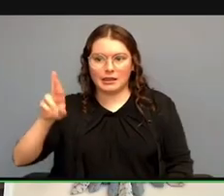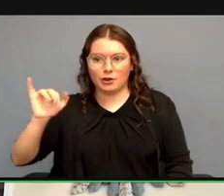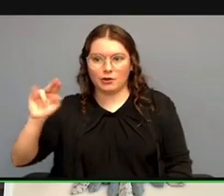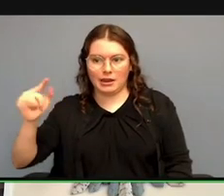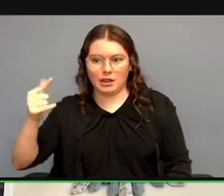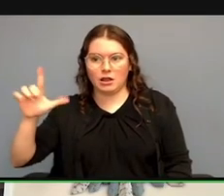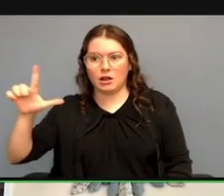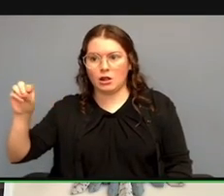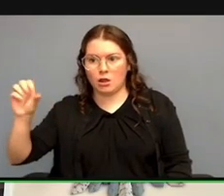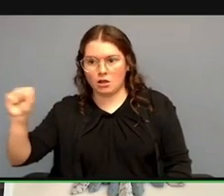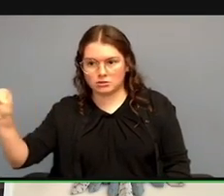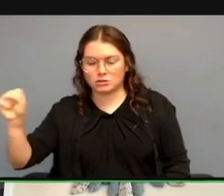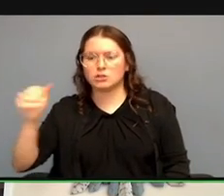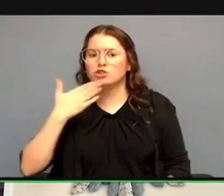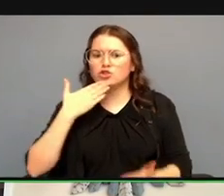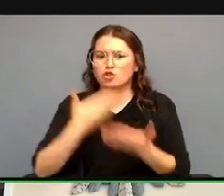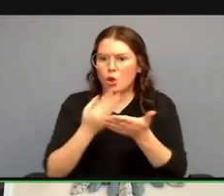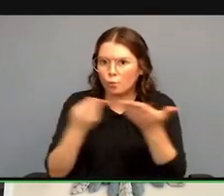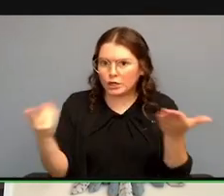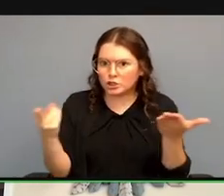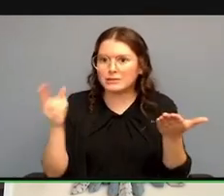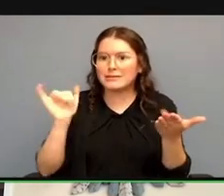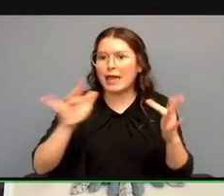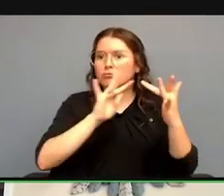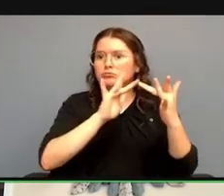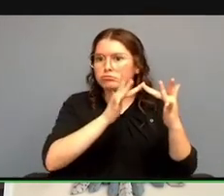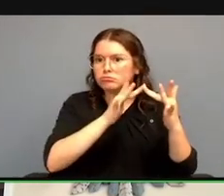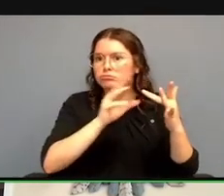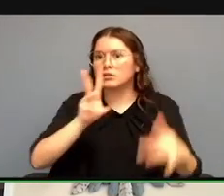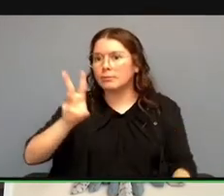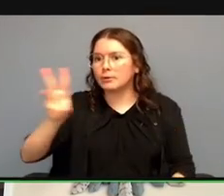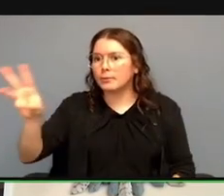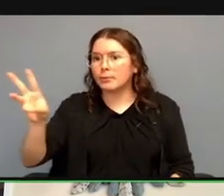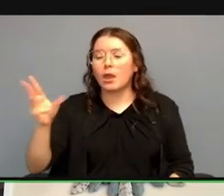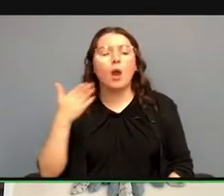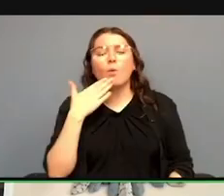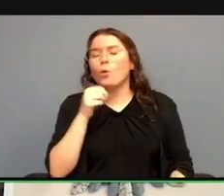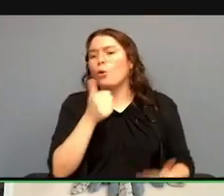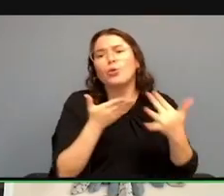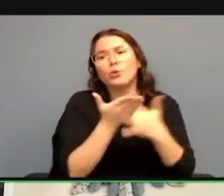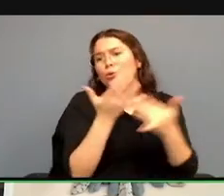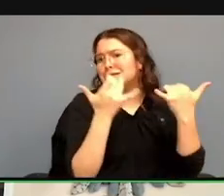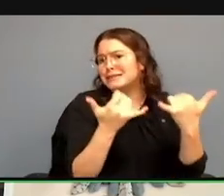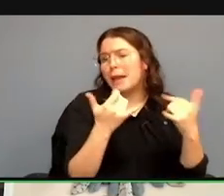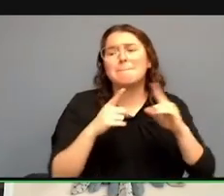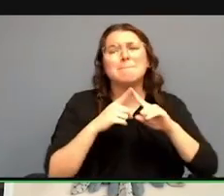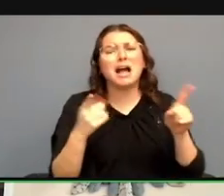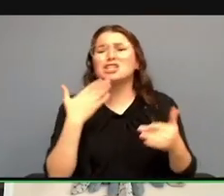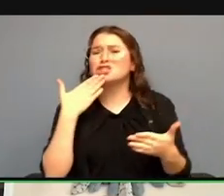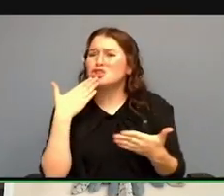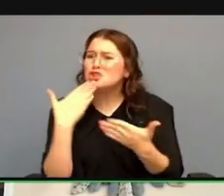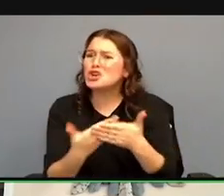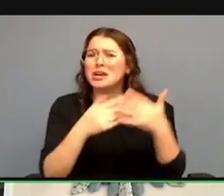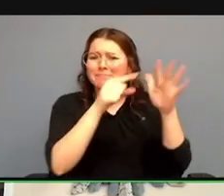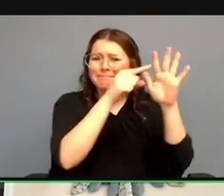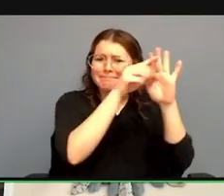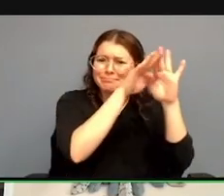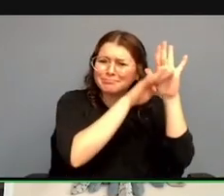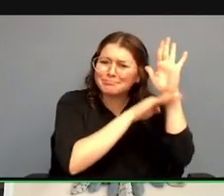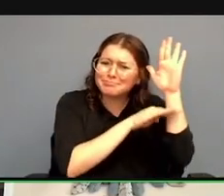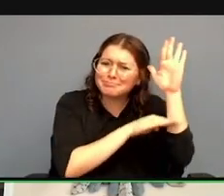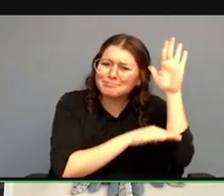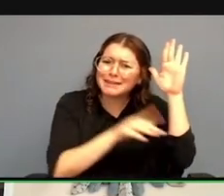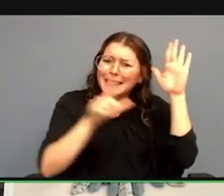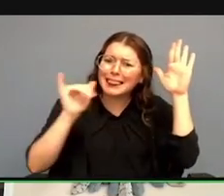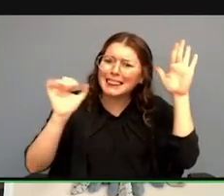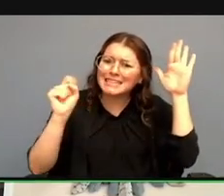to share that website. I won't go through it today, but it's a really great list of all the kind